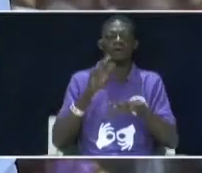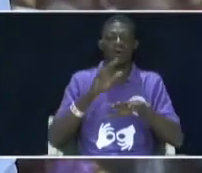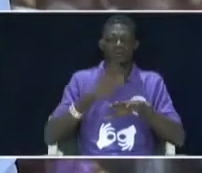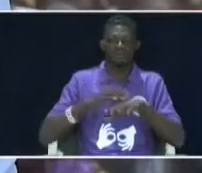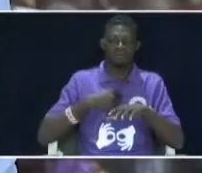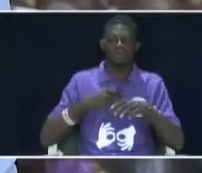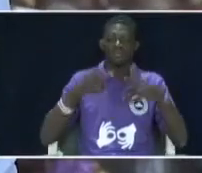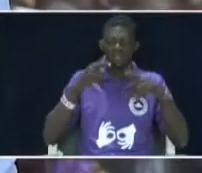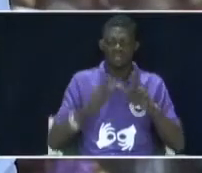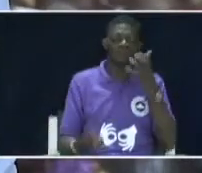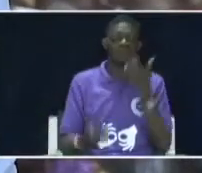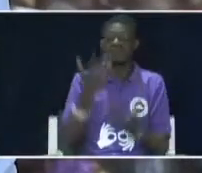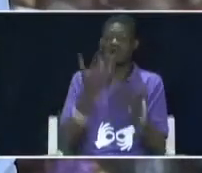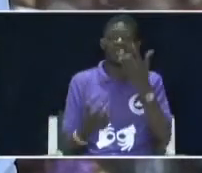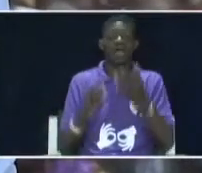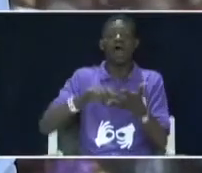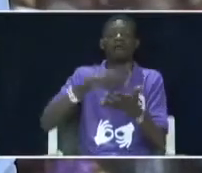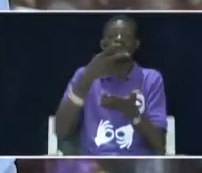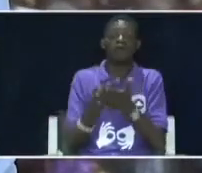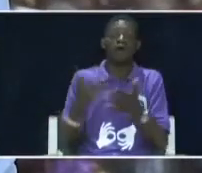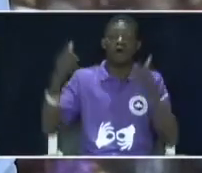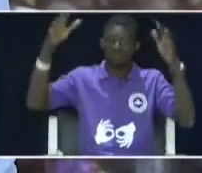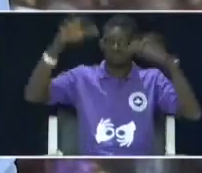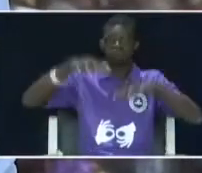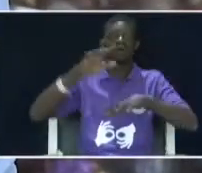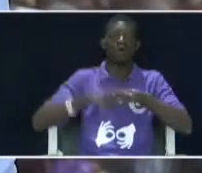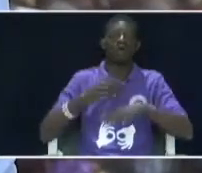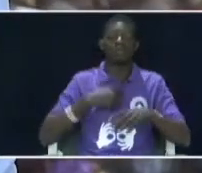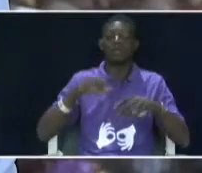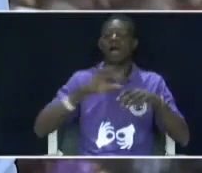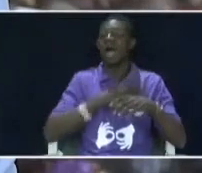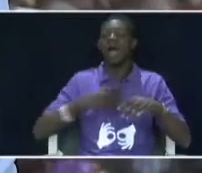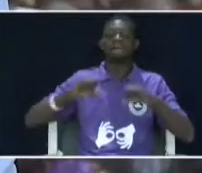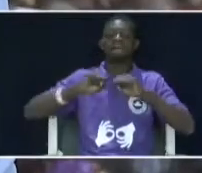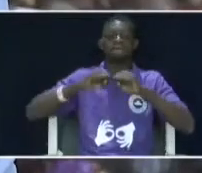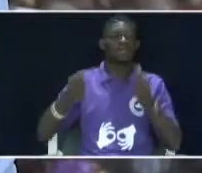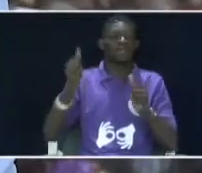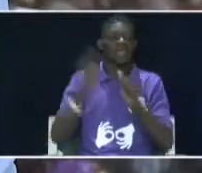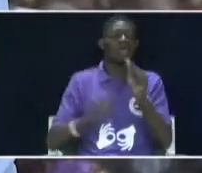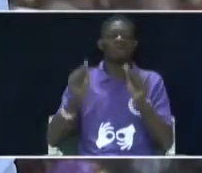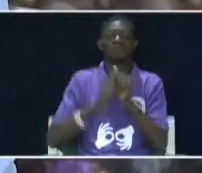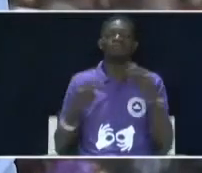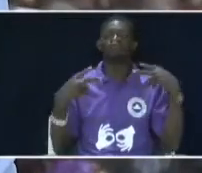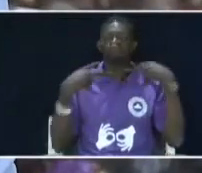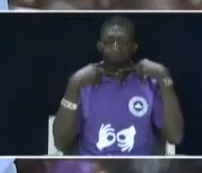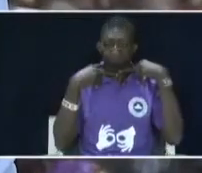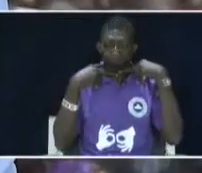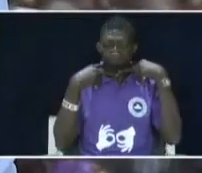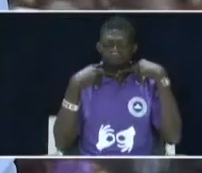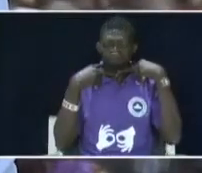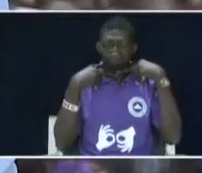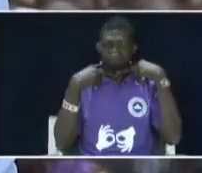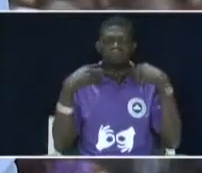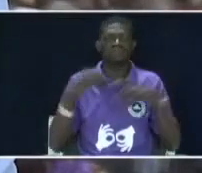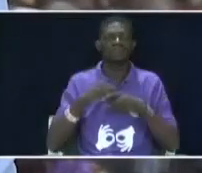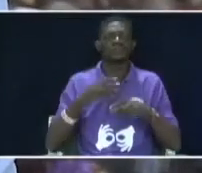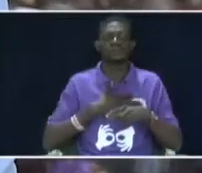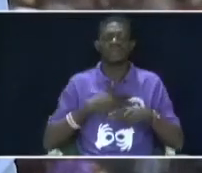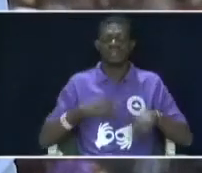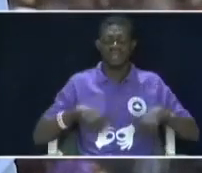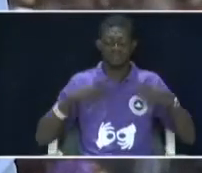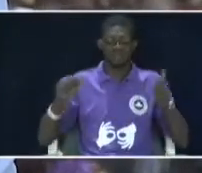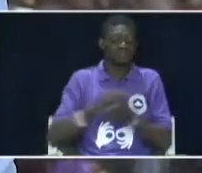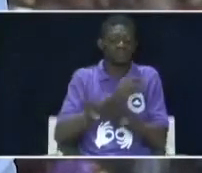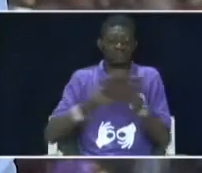Let your fire fall on me and break every yoke in my life. Destroy